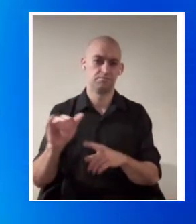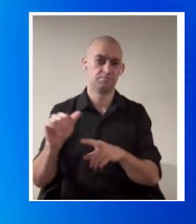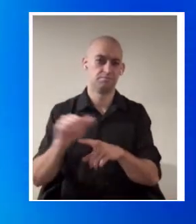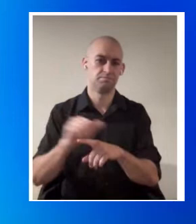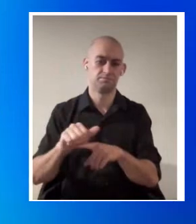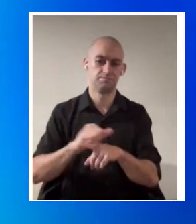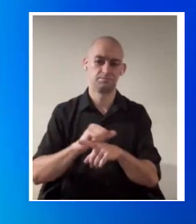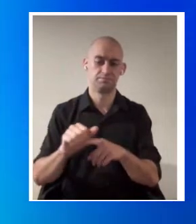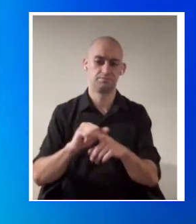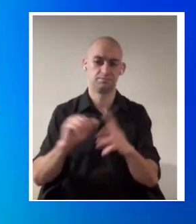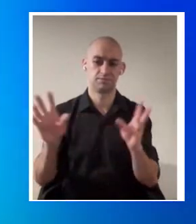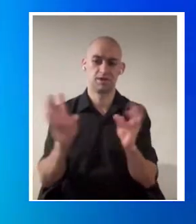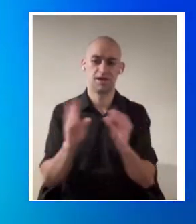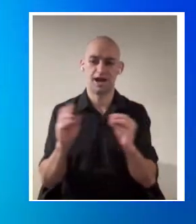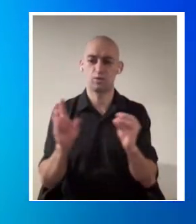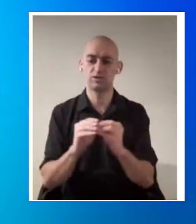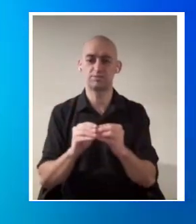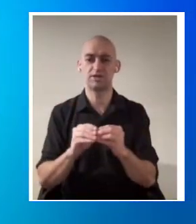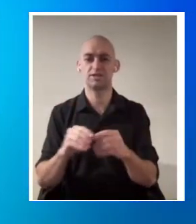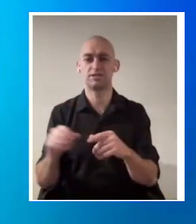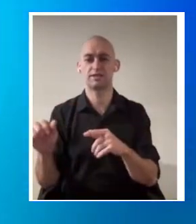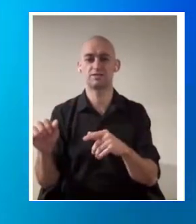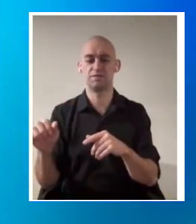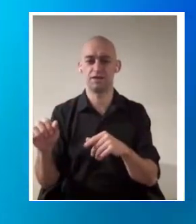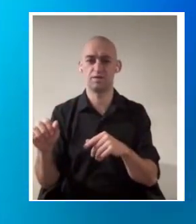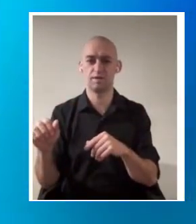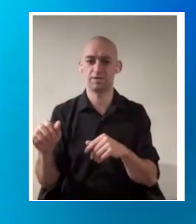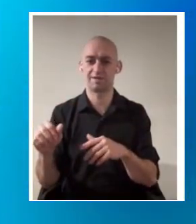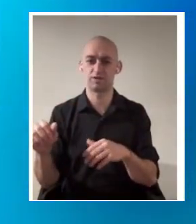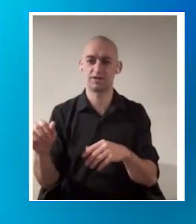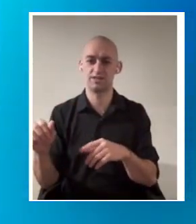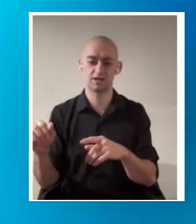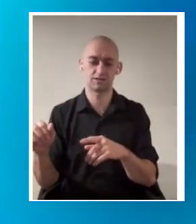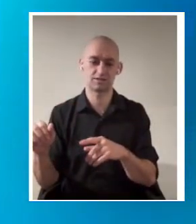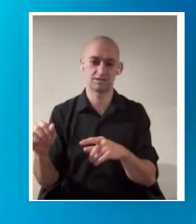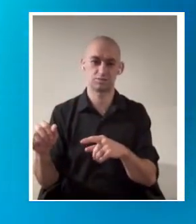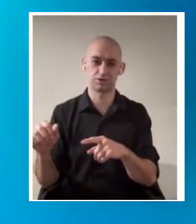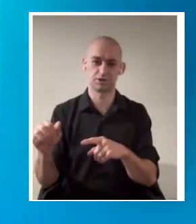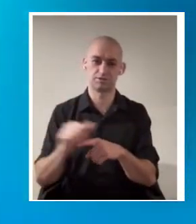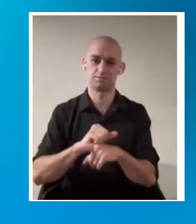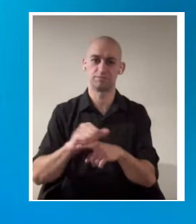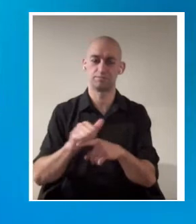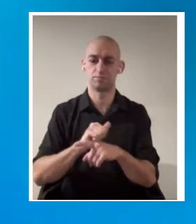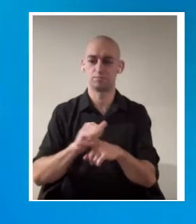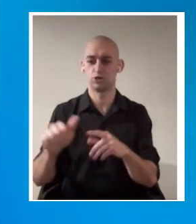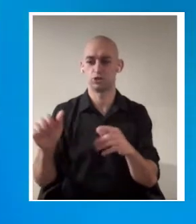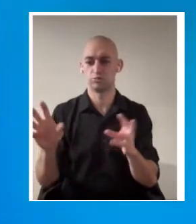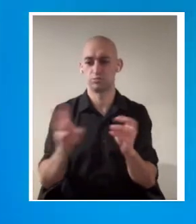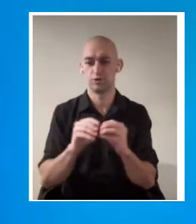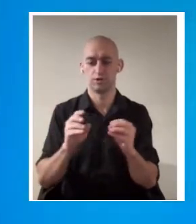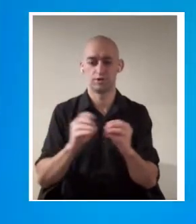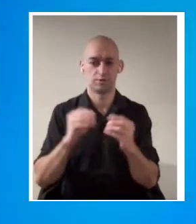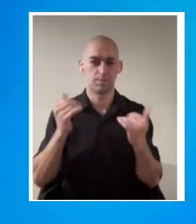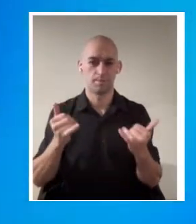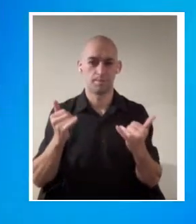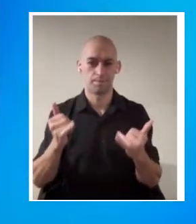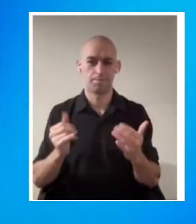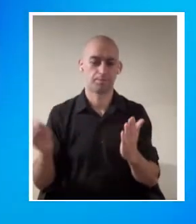Thank you. Just to clarify for myself, these responses are going to be going into the